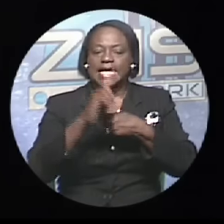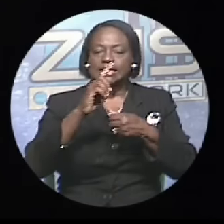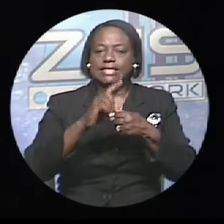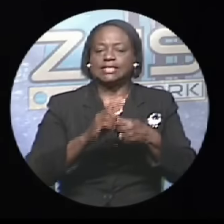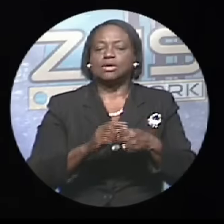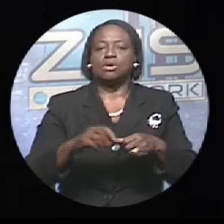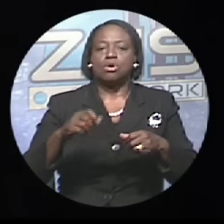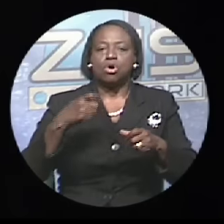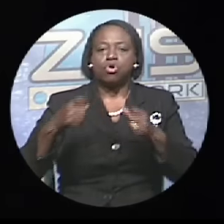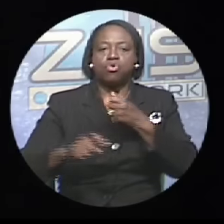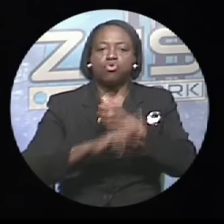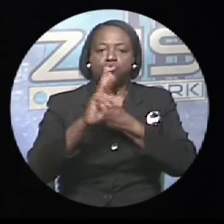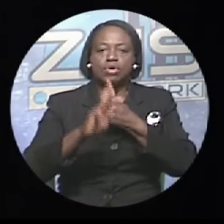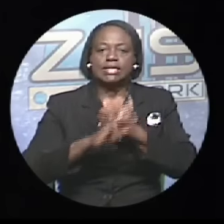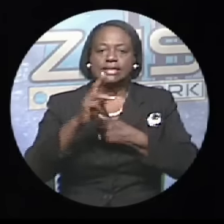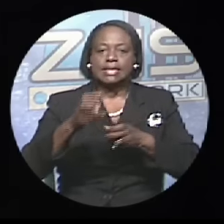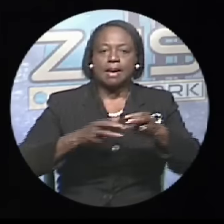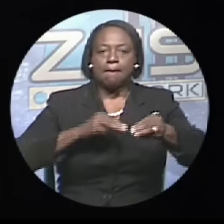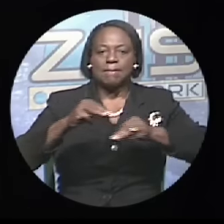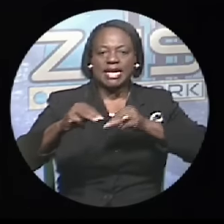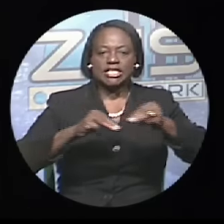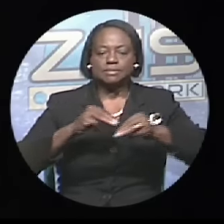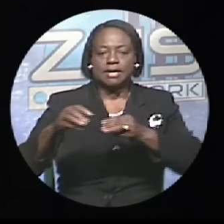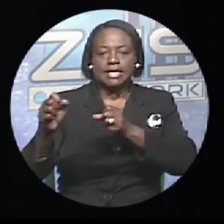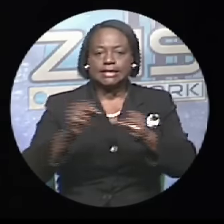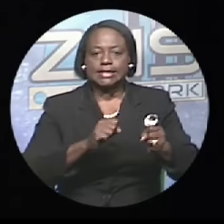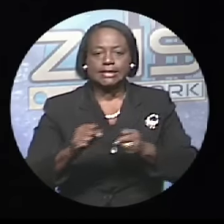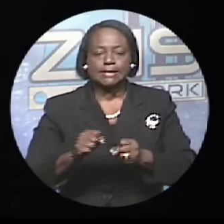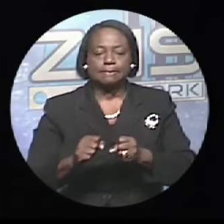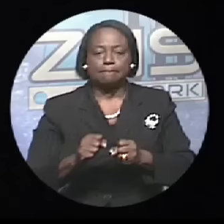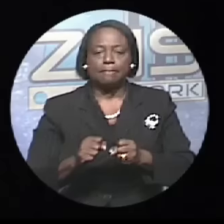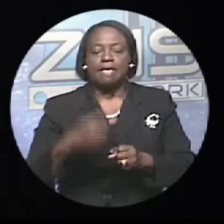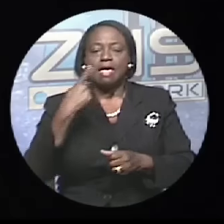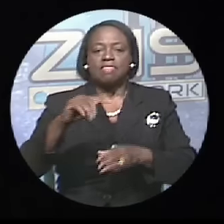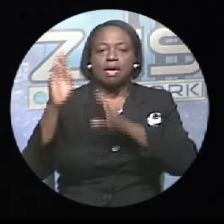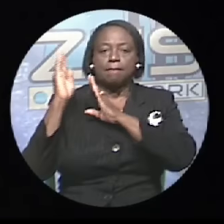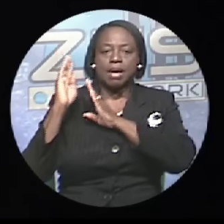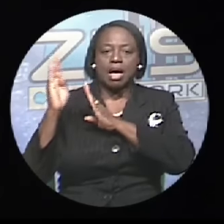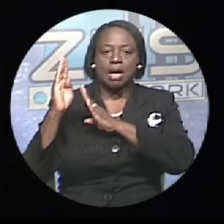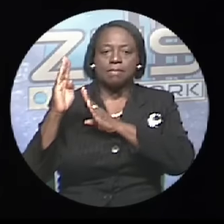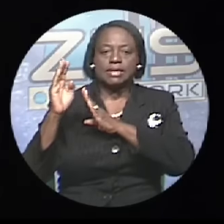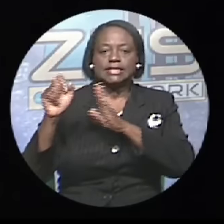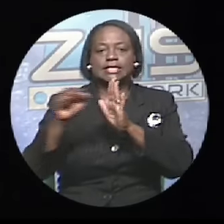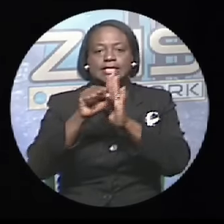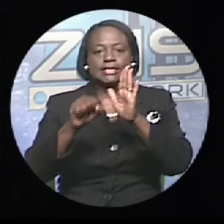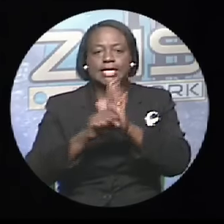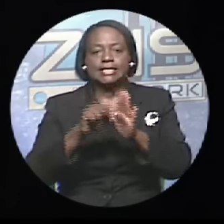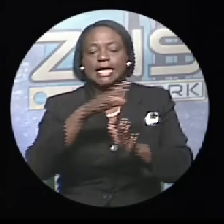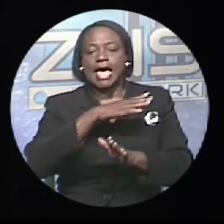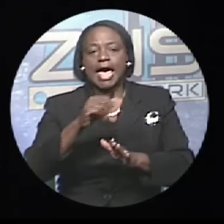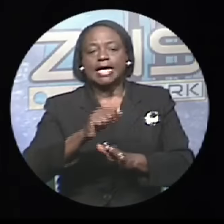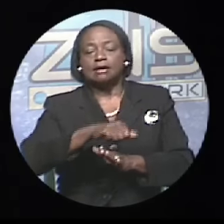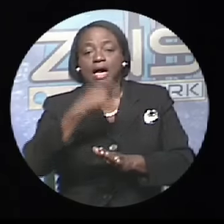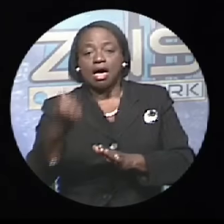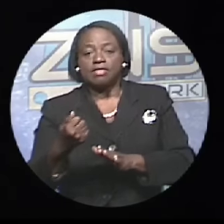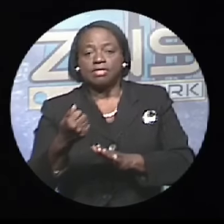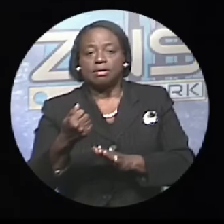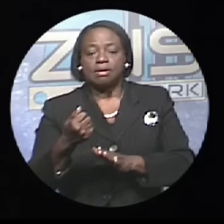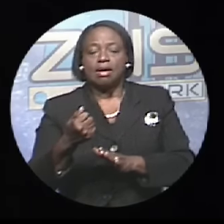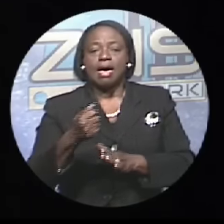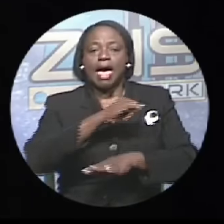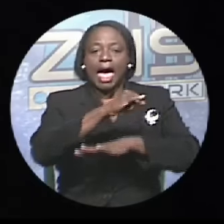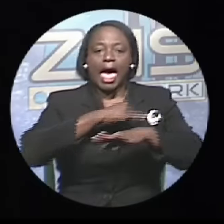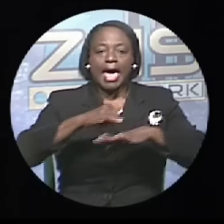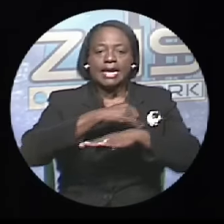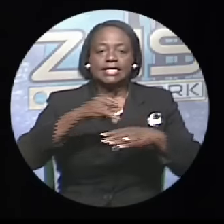management systems. The Bahamas, a multi-island state, as well as several other multi-island states in the region,